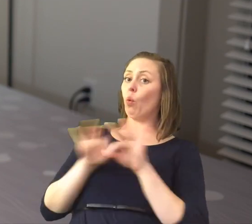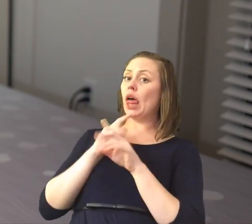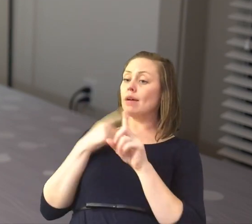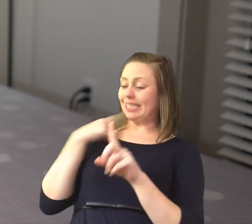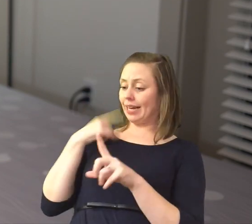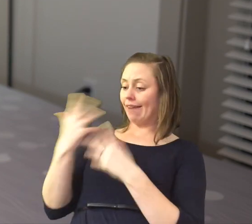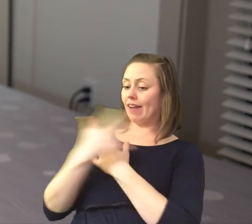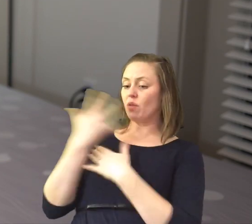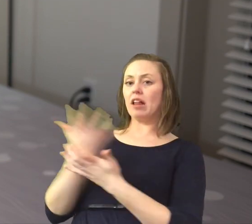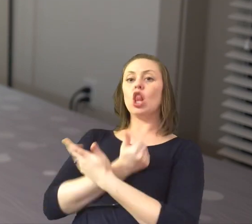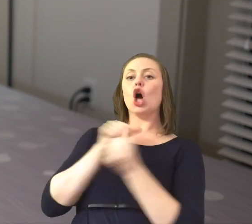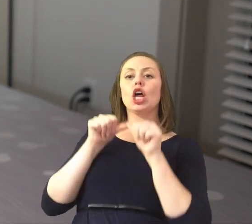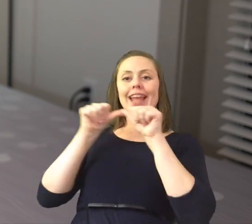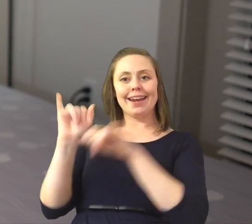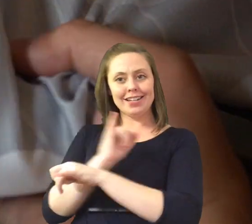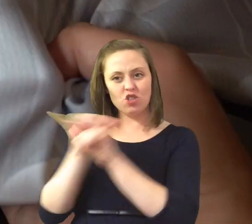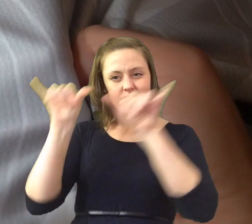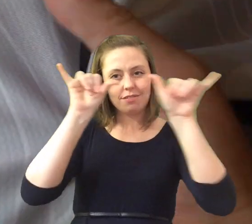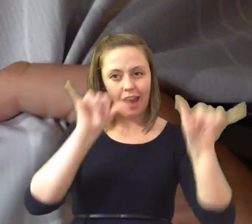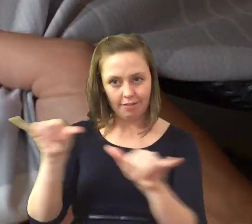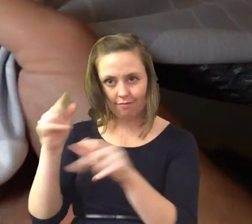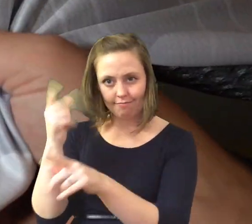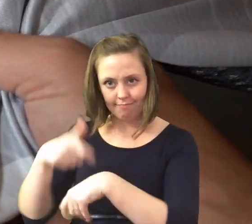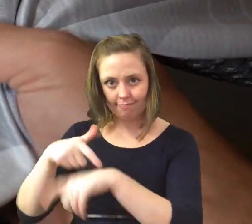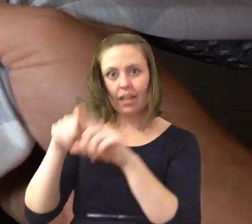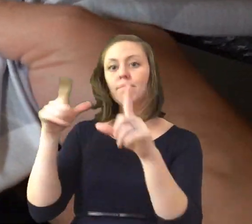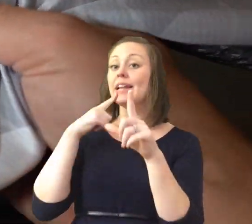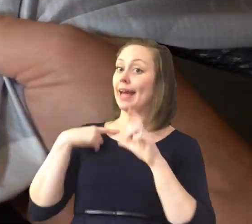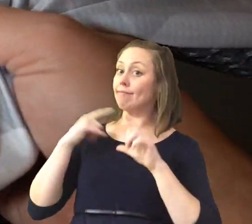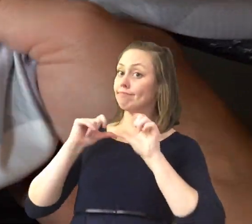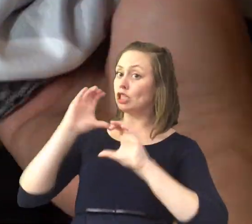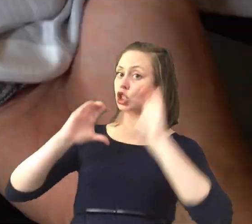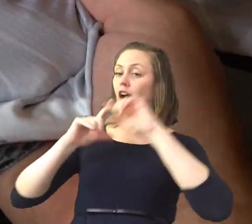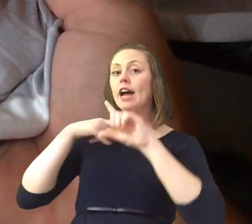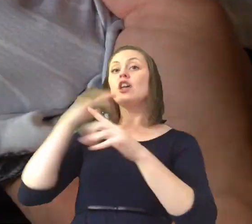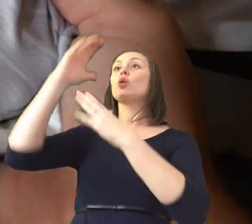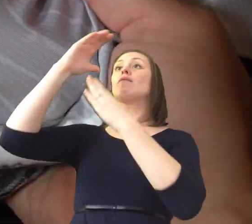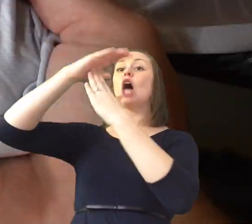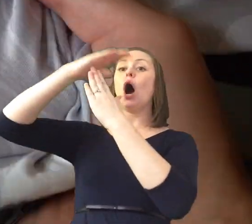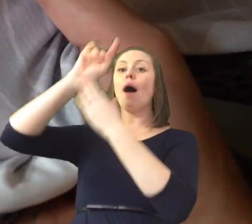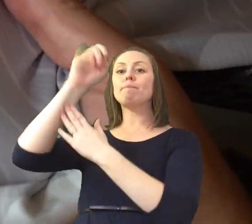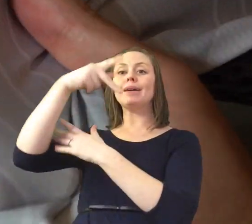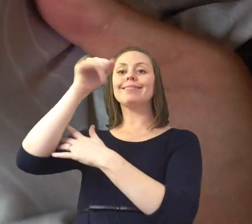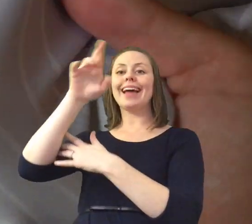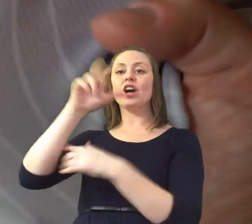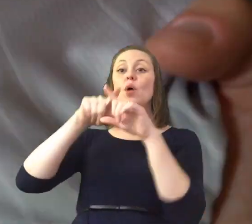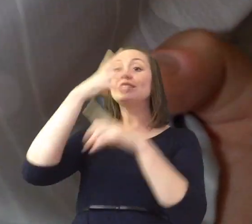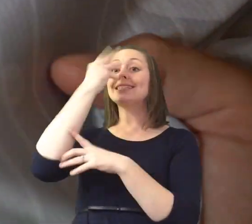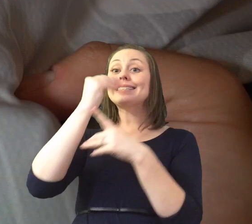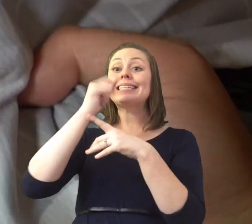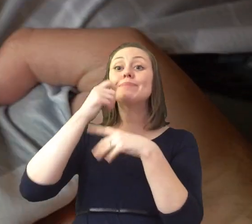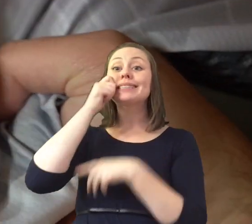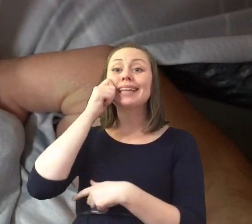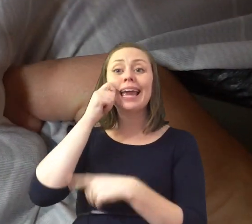much longer than the industry standard. The ReST layers are as follows. You have the top layer. The top layer is a sleep